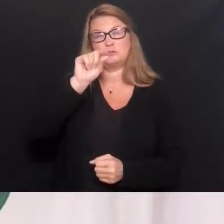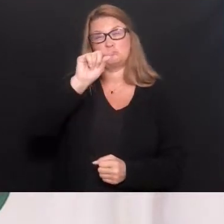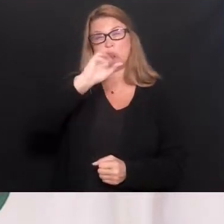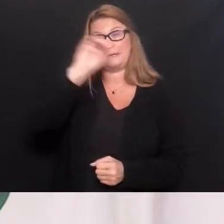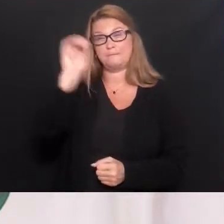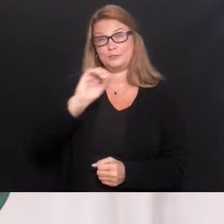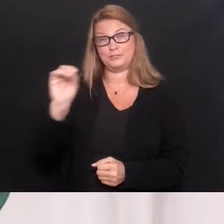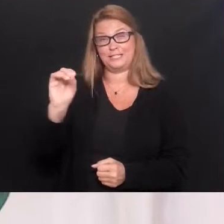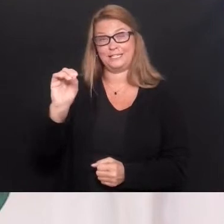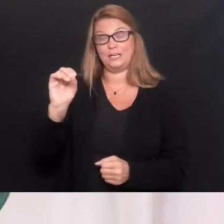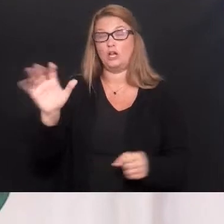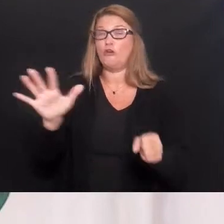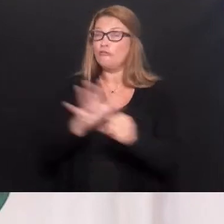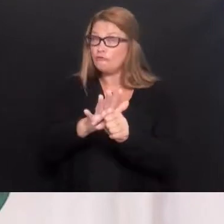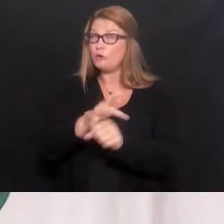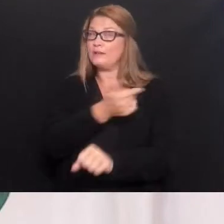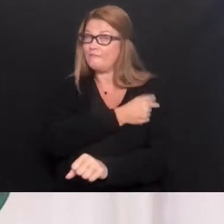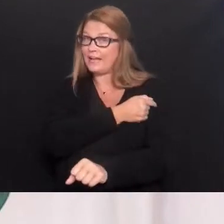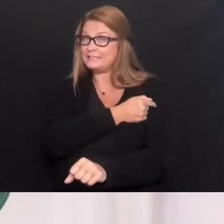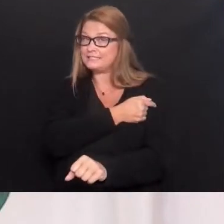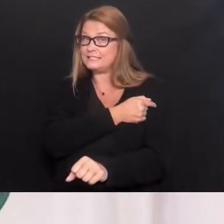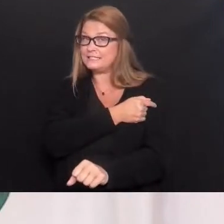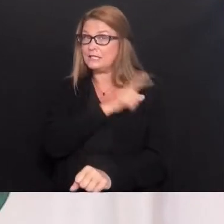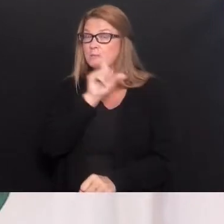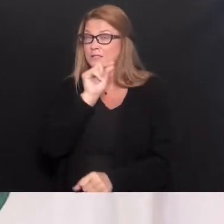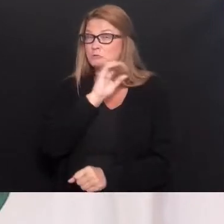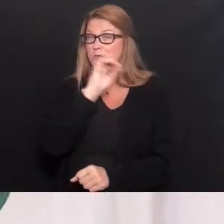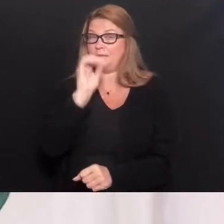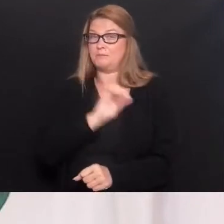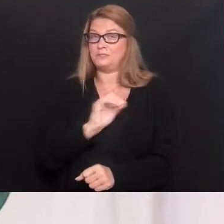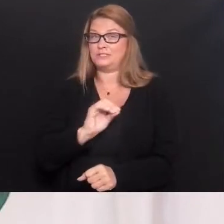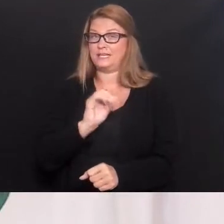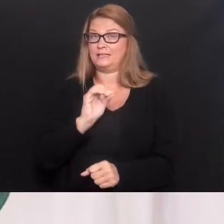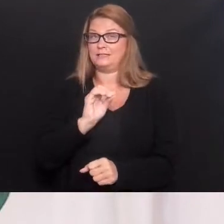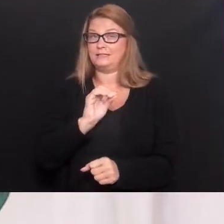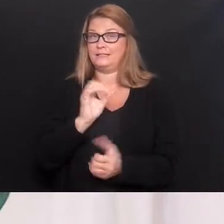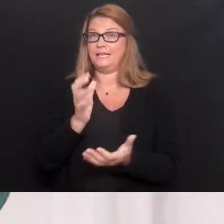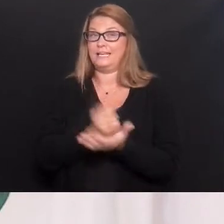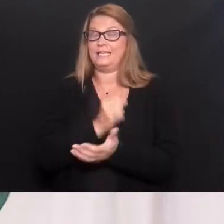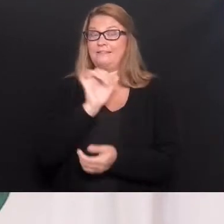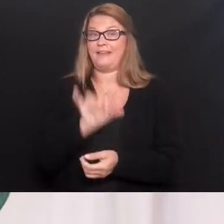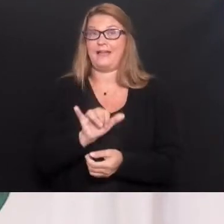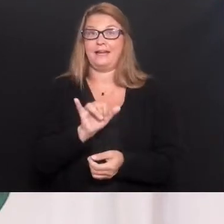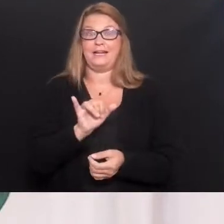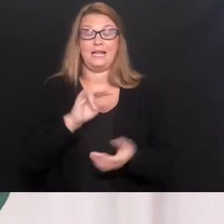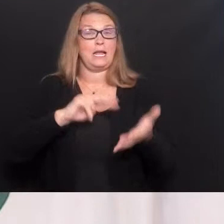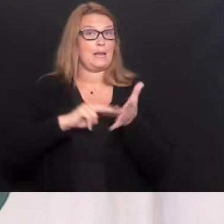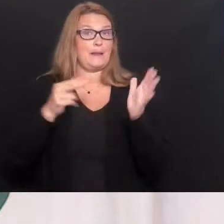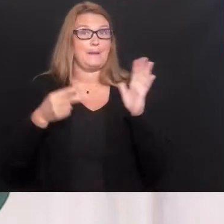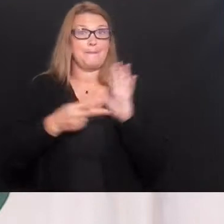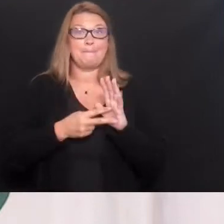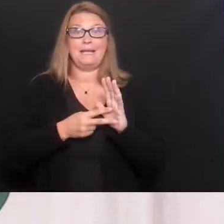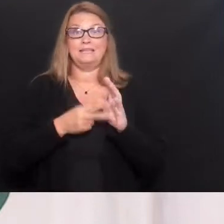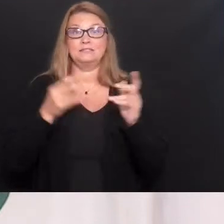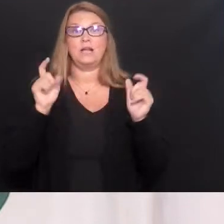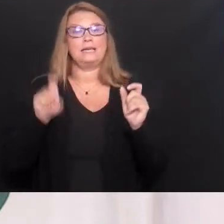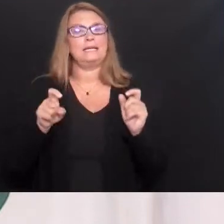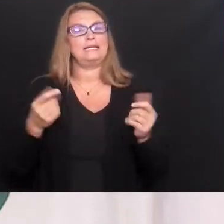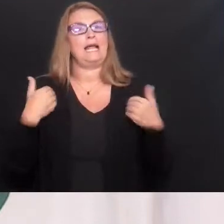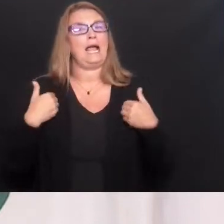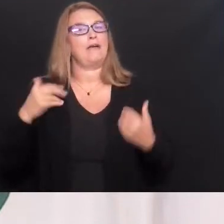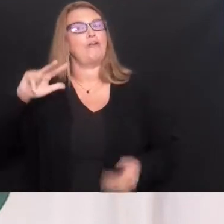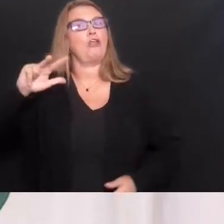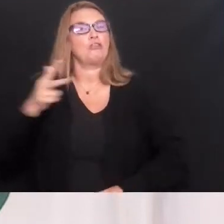20% that are fully vaccinated that have this and everything. And so what does that mean? It's all tied to boosters. It's